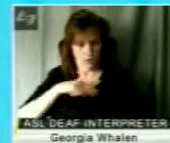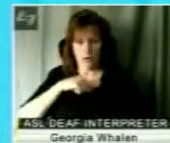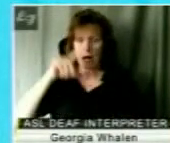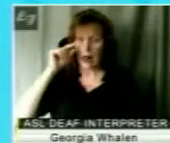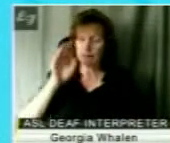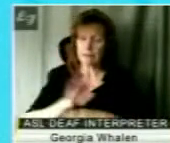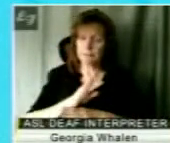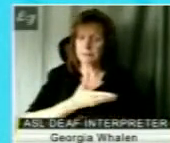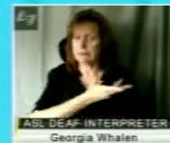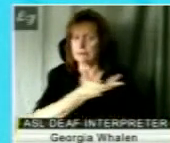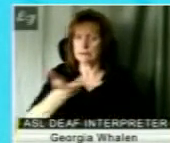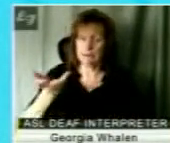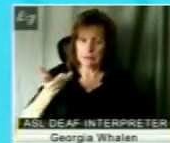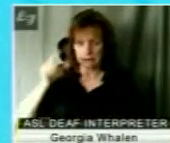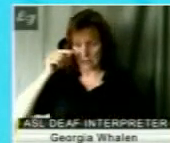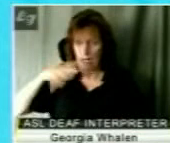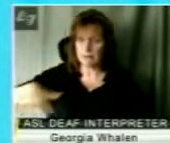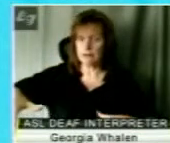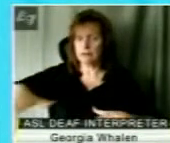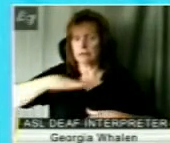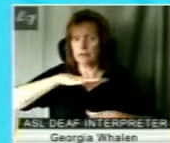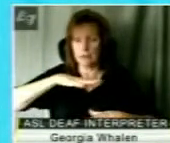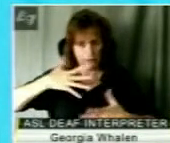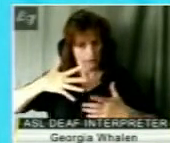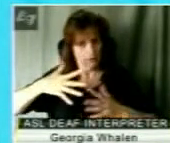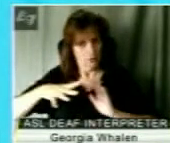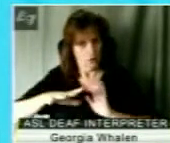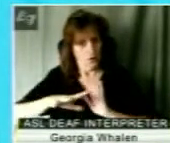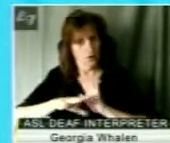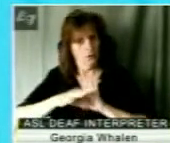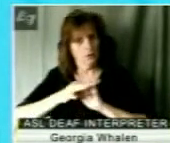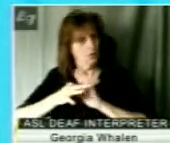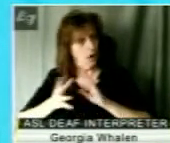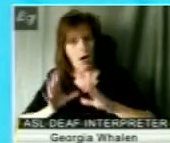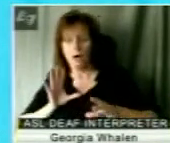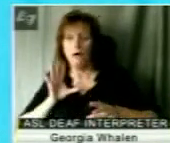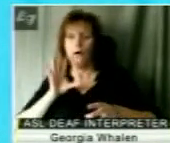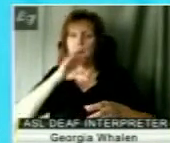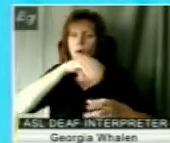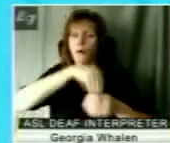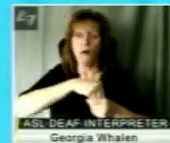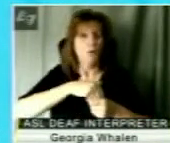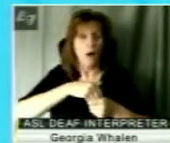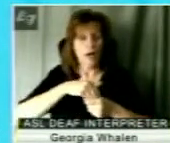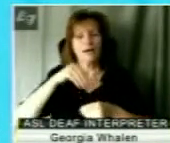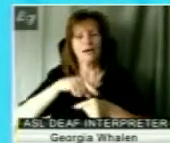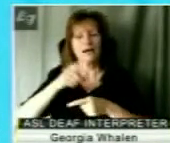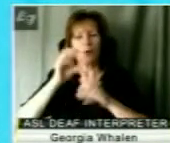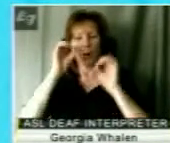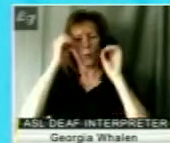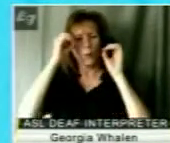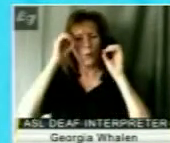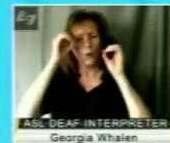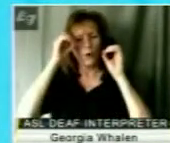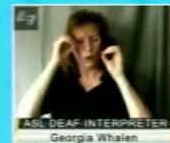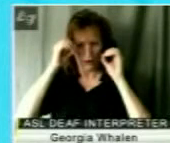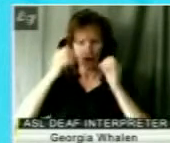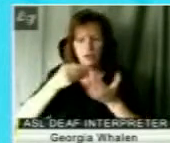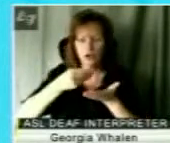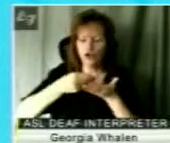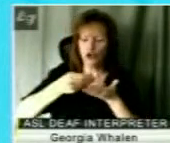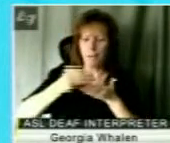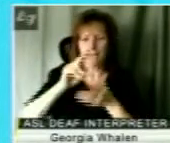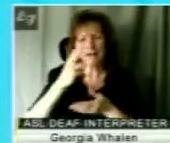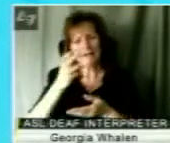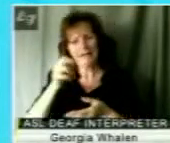8 municipalities to participate in the Shop Here, powered by Google program. The program helps independent businesses and artists set